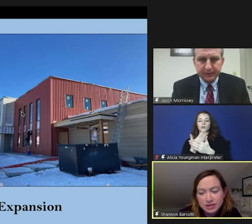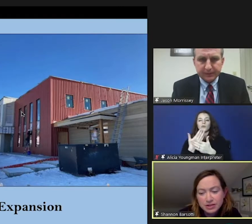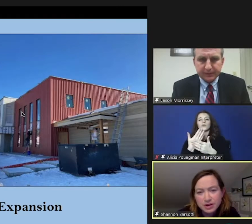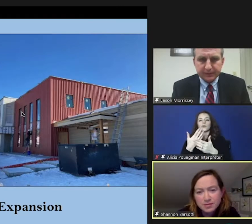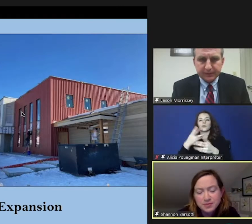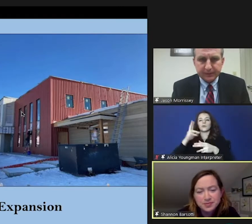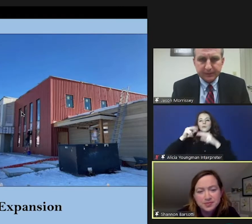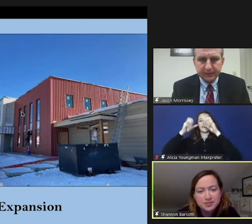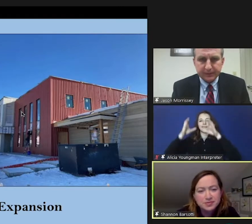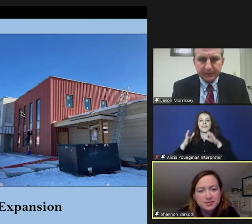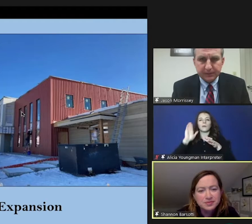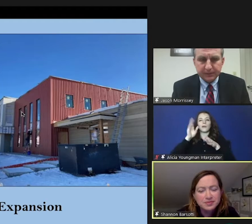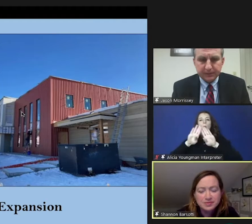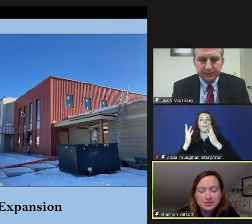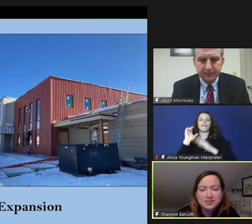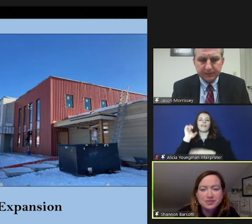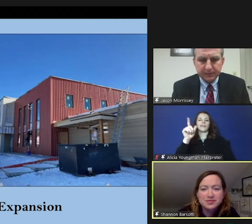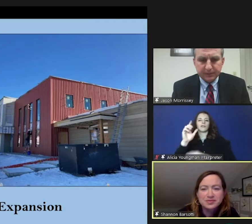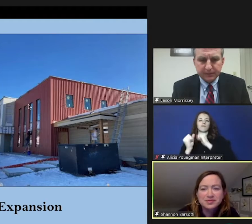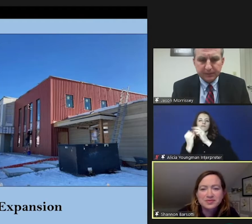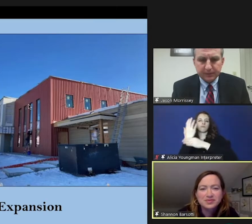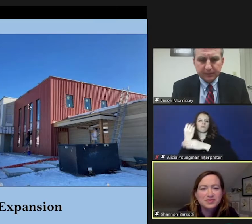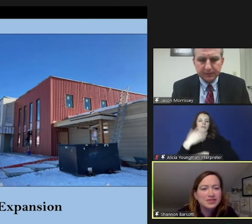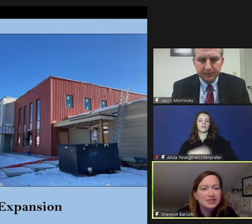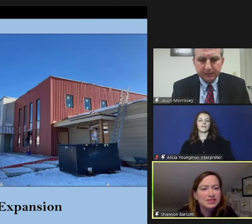opening later this spring.